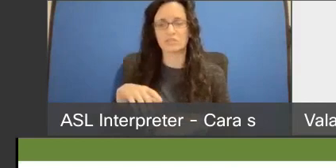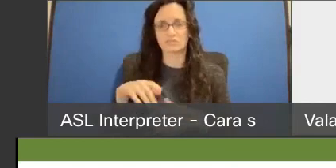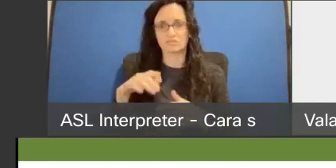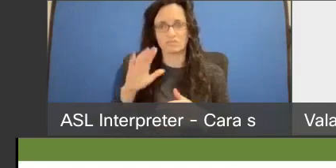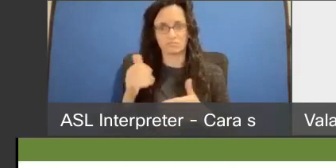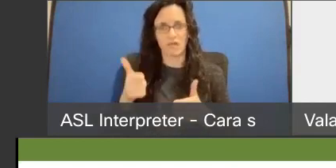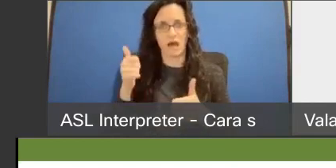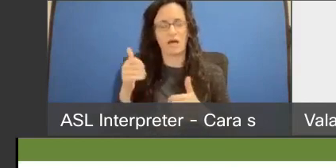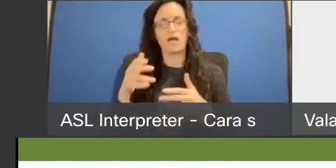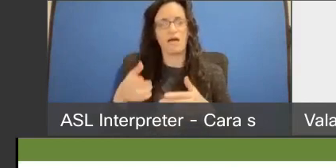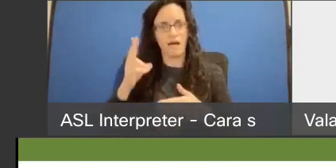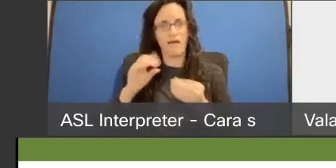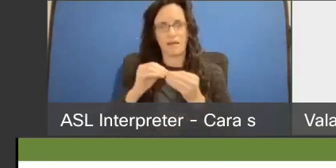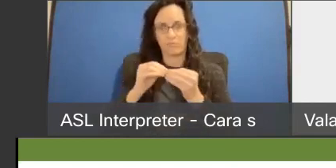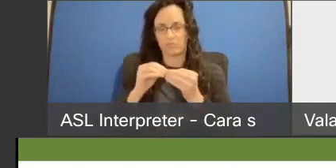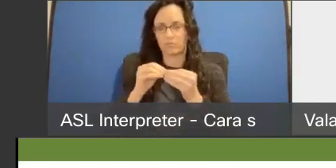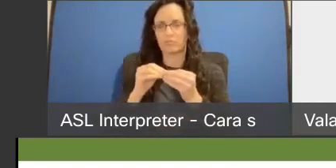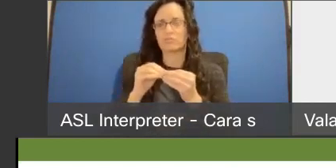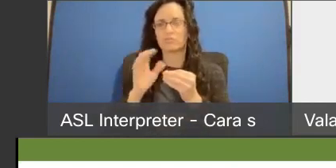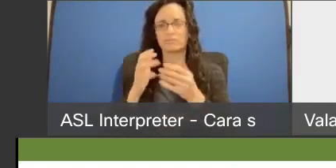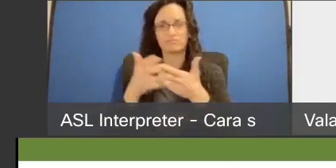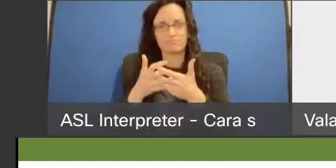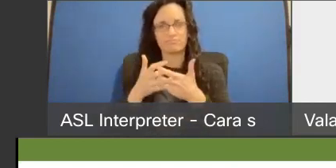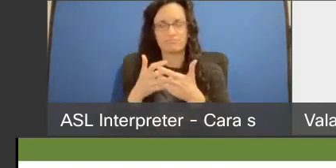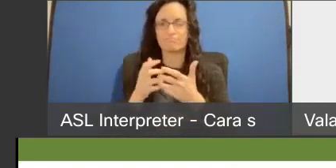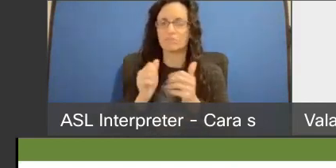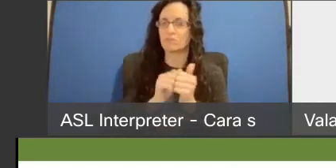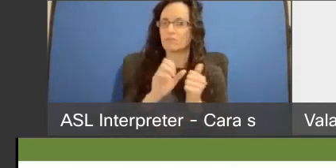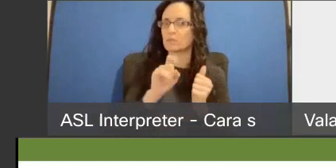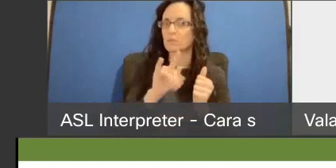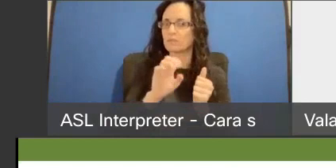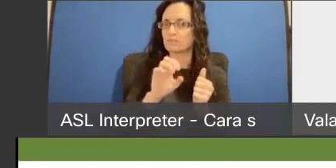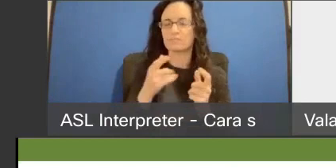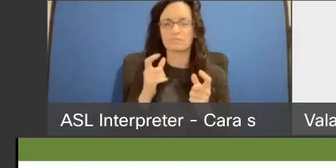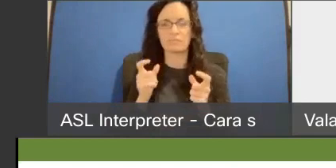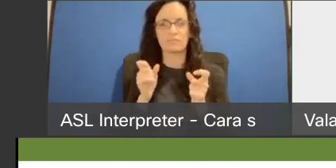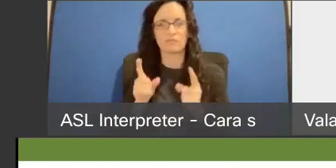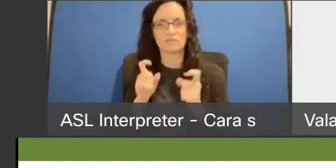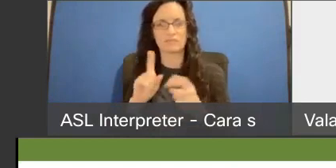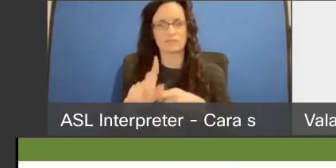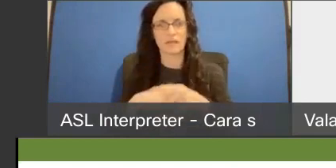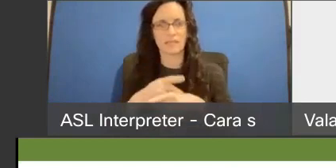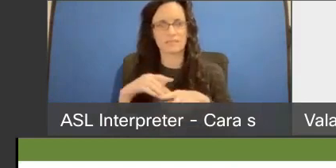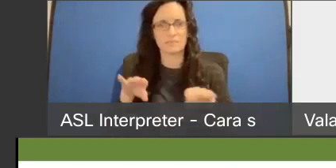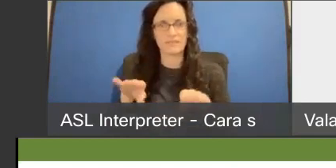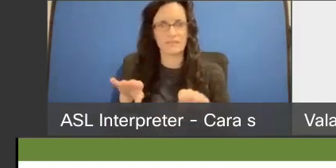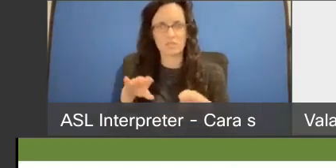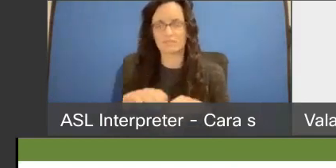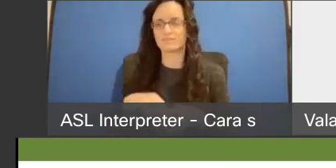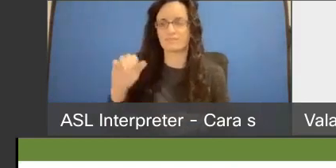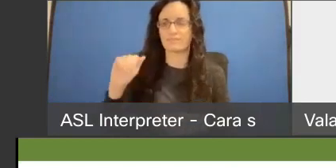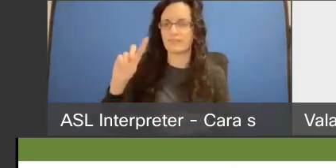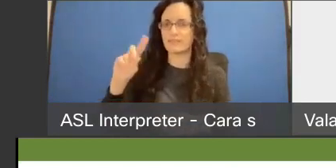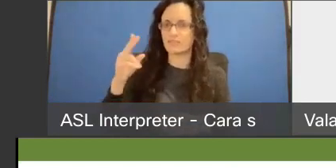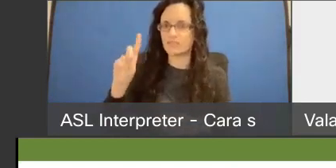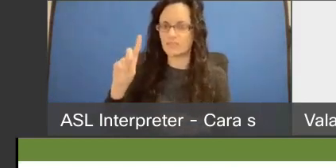suicide. Any of the sort of more impulsive kinds of things, extremes of impulsivity, ADHD,